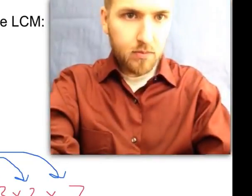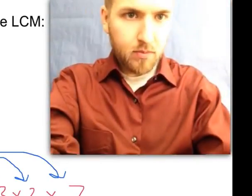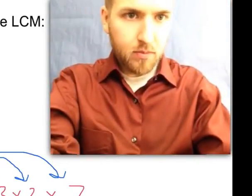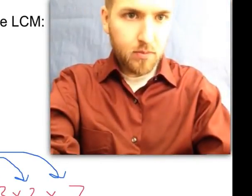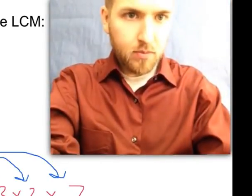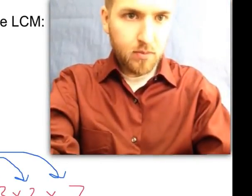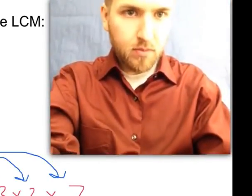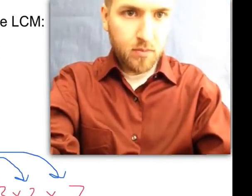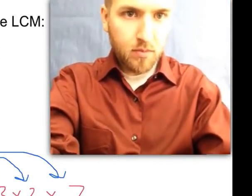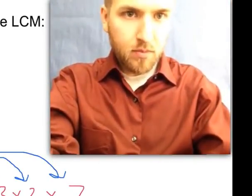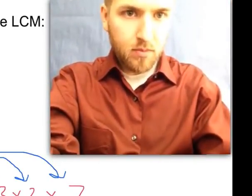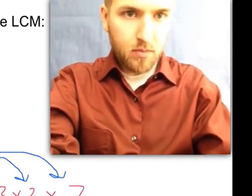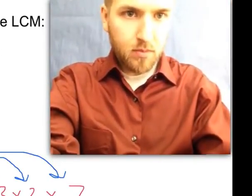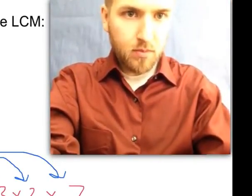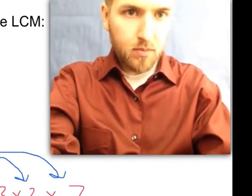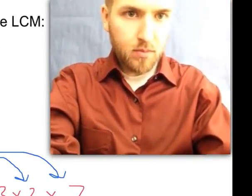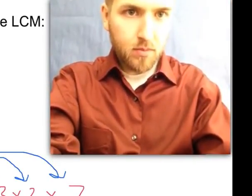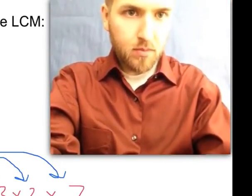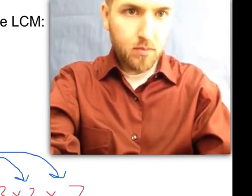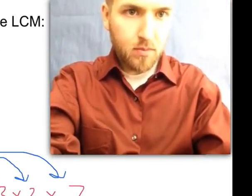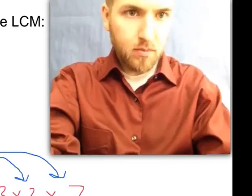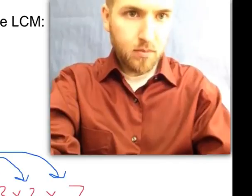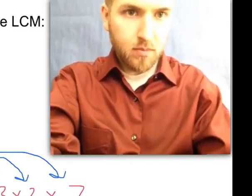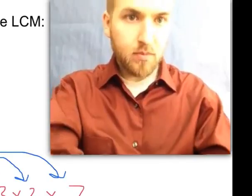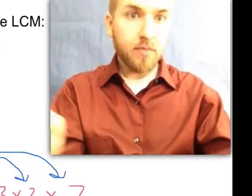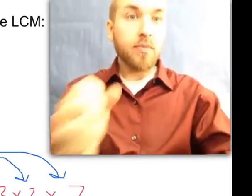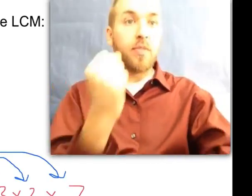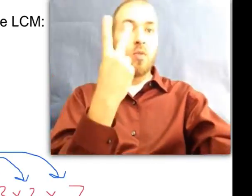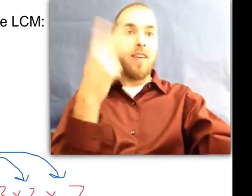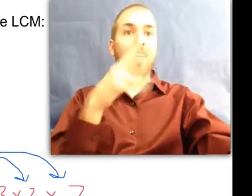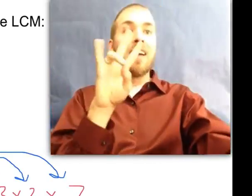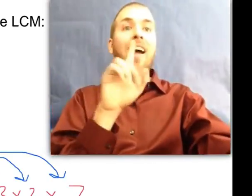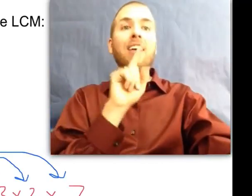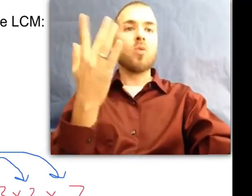times 7. Hold on, let me write this out.